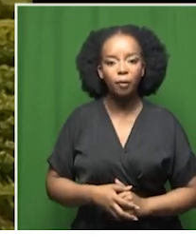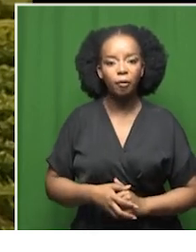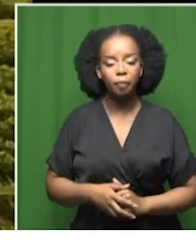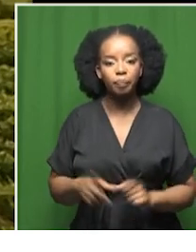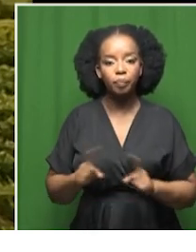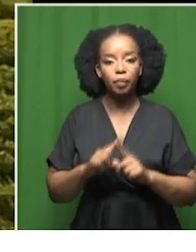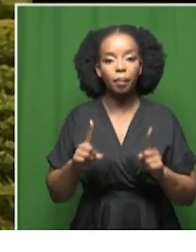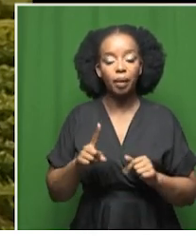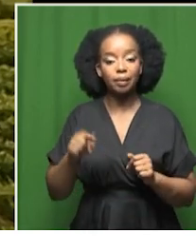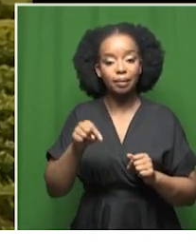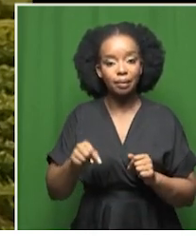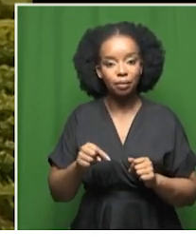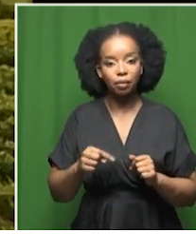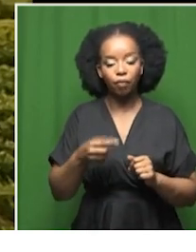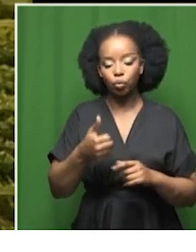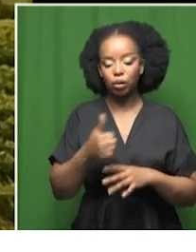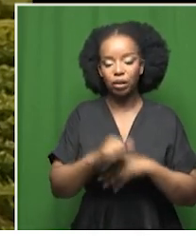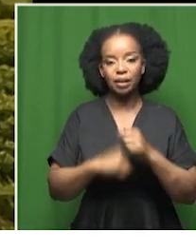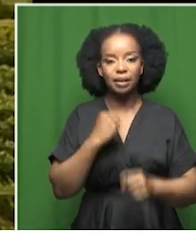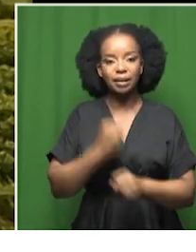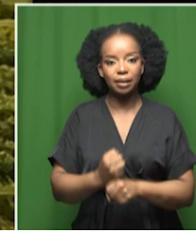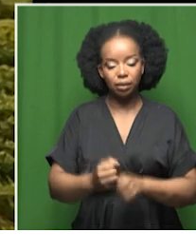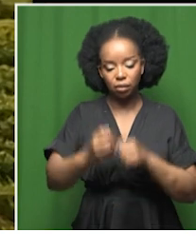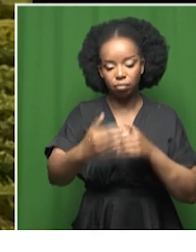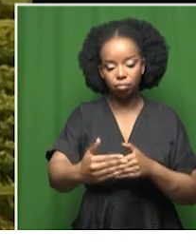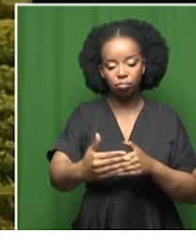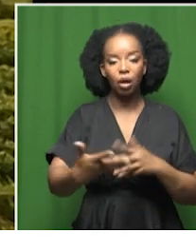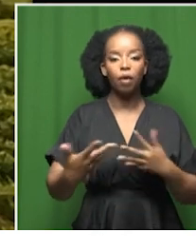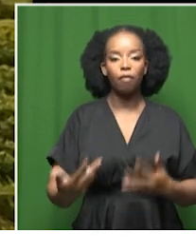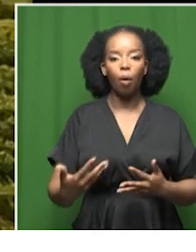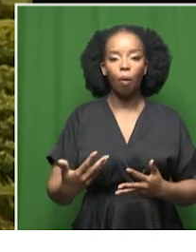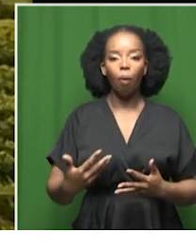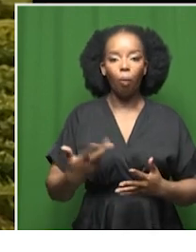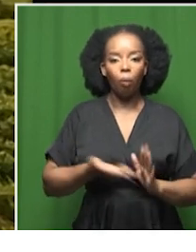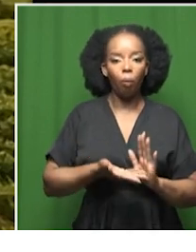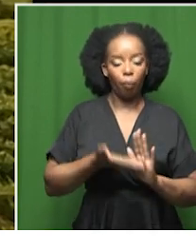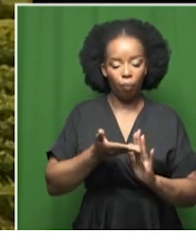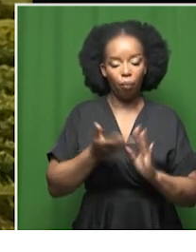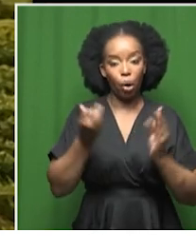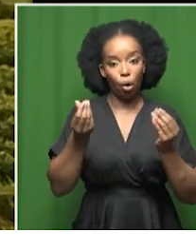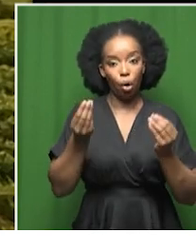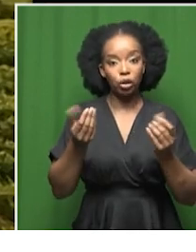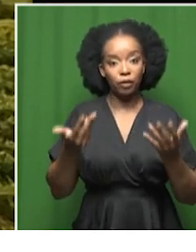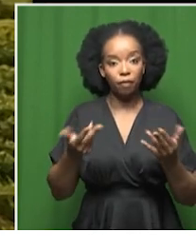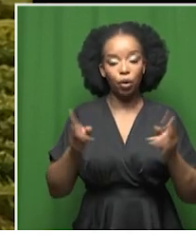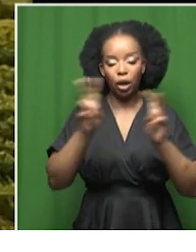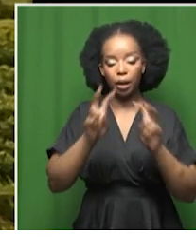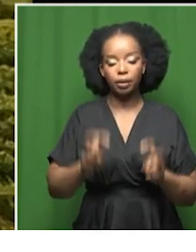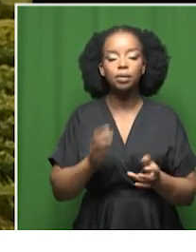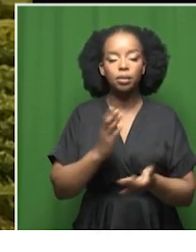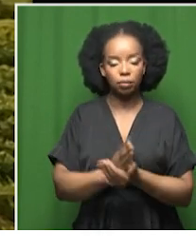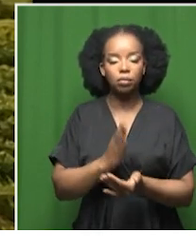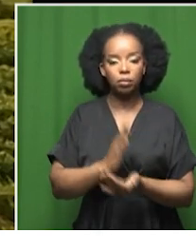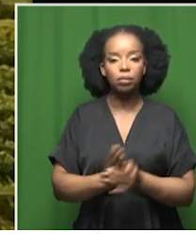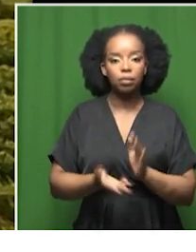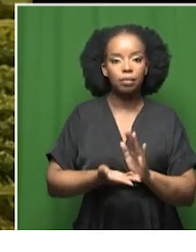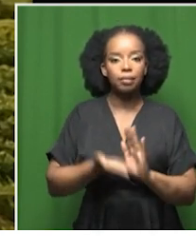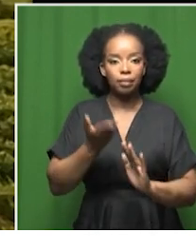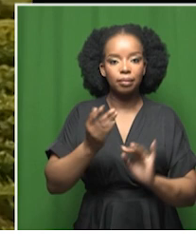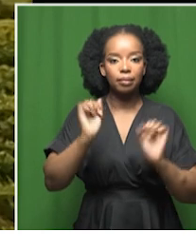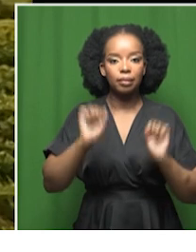best part of at least 5 or 6 years, where we've had double-digit increases. So the cost of electricity is definitely going up, and I think in the foreseeable